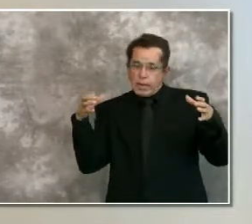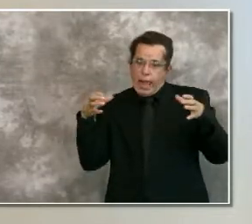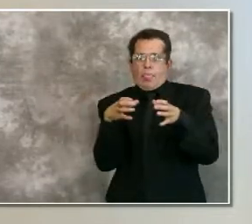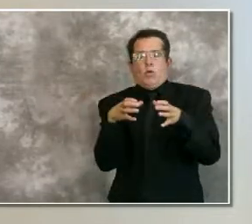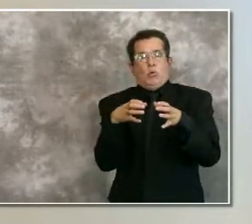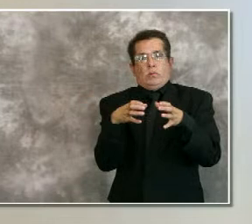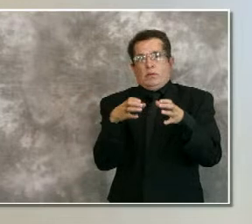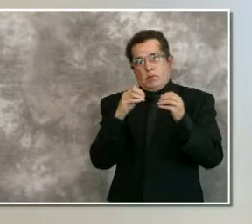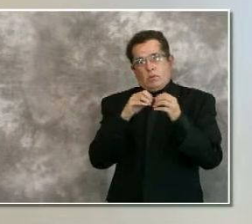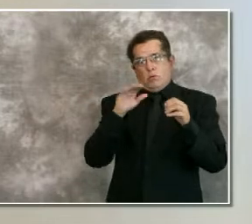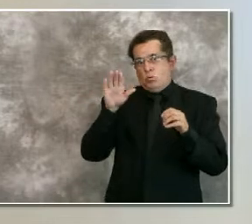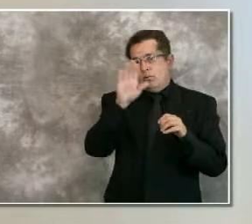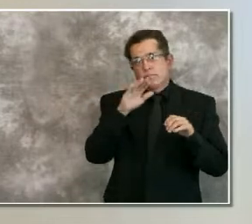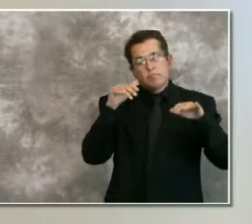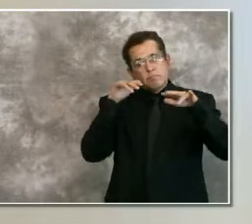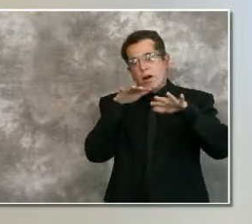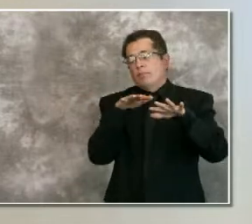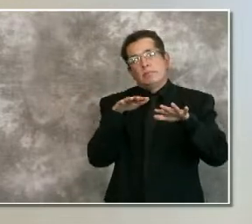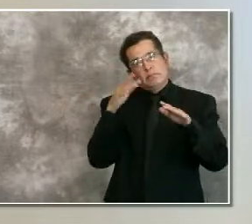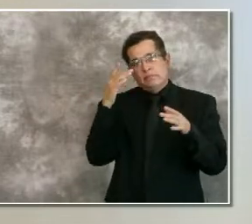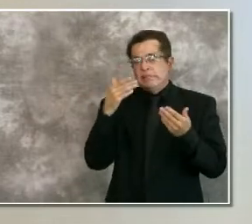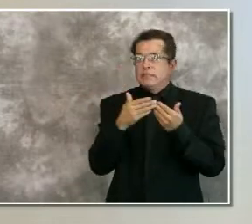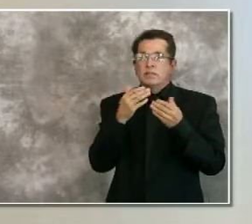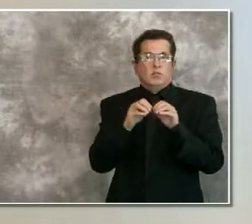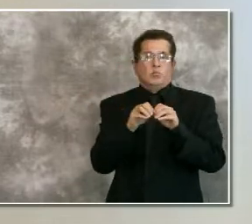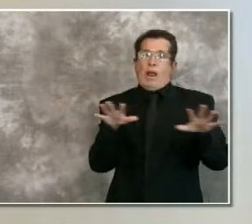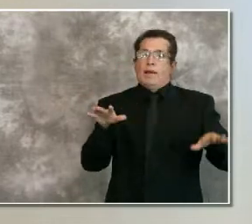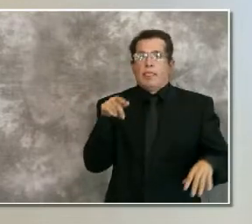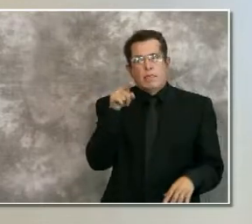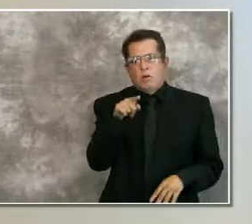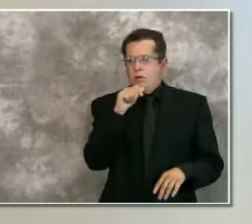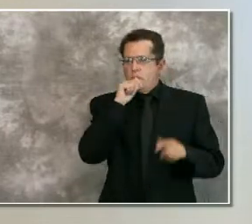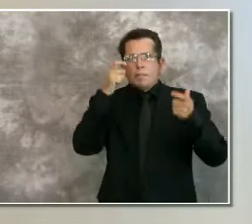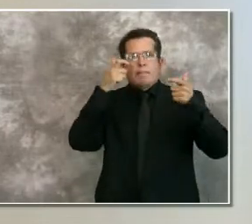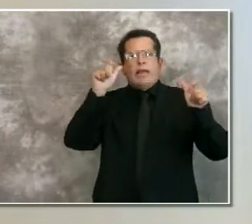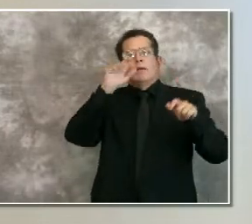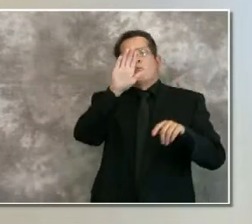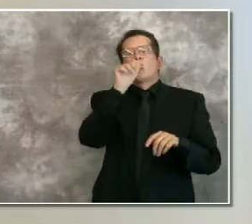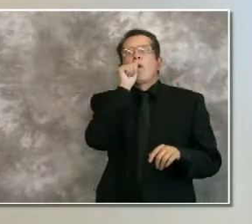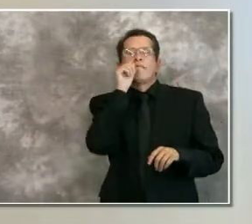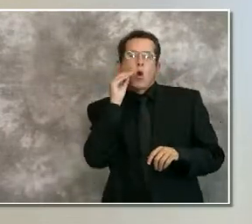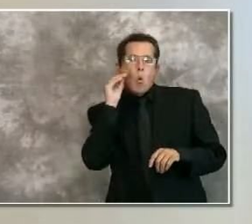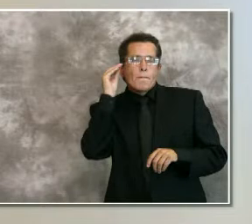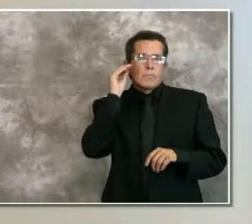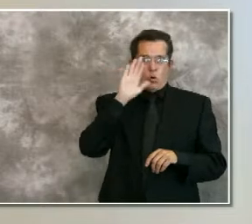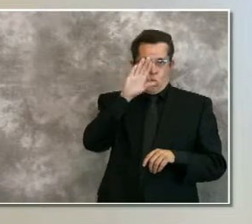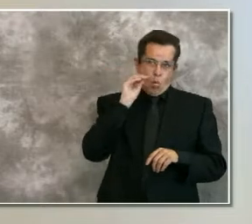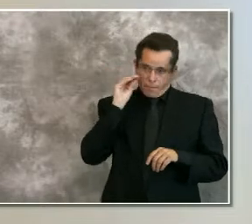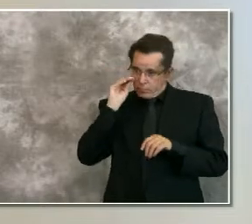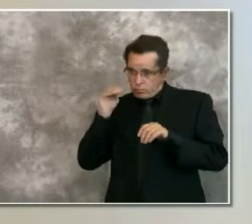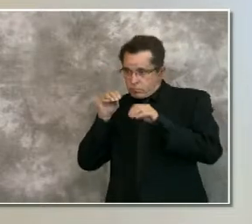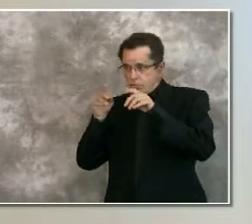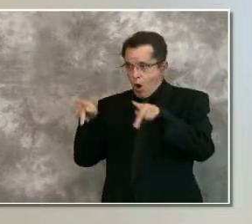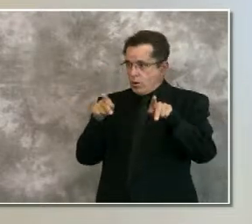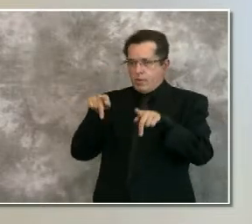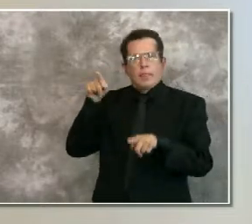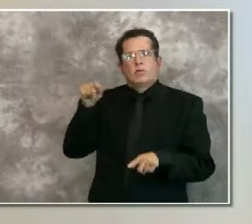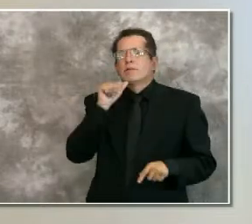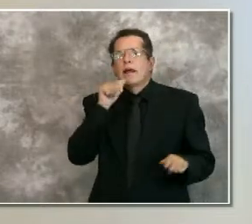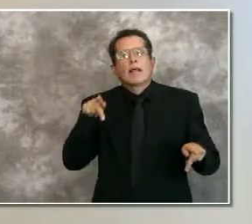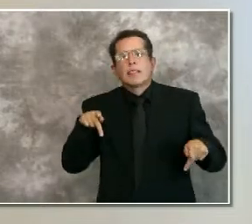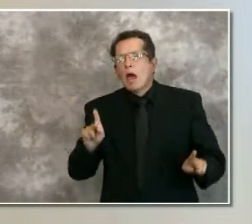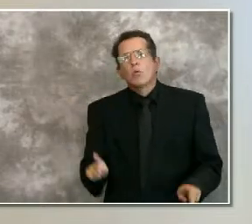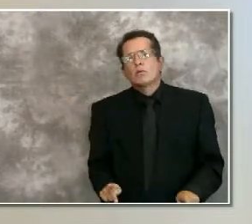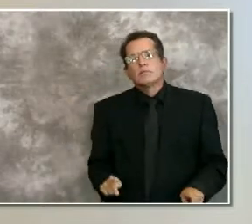gatherings. We're reminded that there are no mass gatherings allowed at private homes and residences. We have seen a number of outbreaks tied